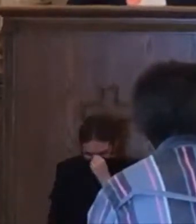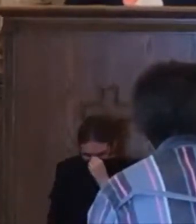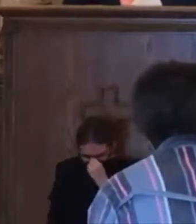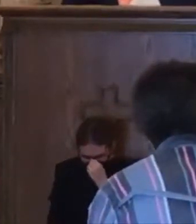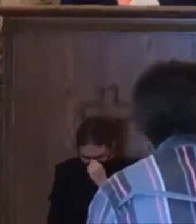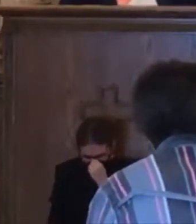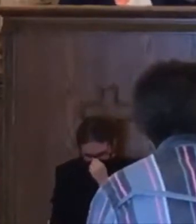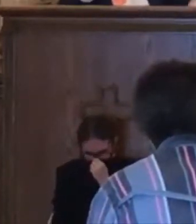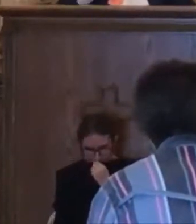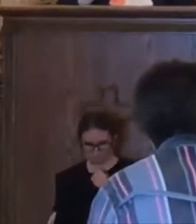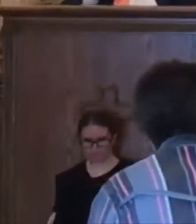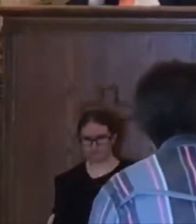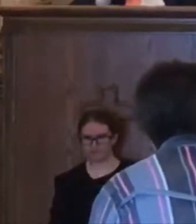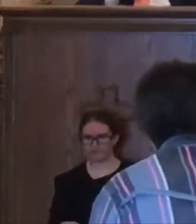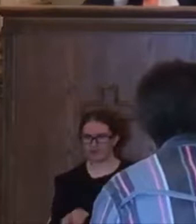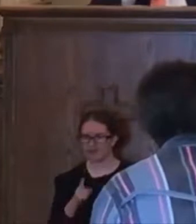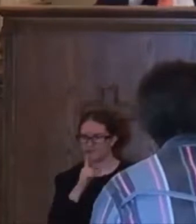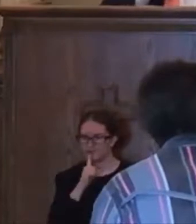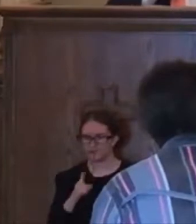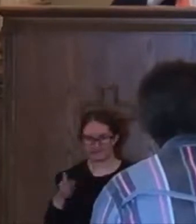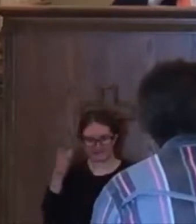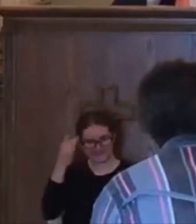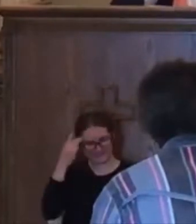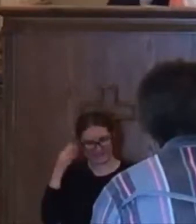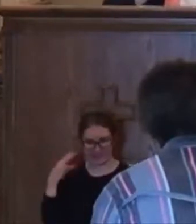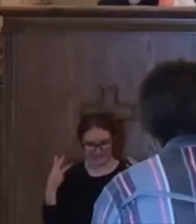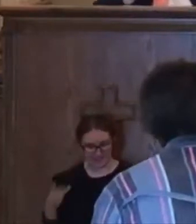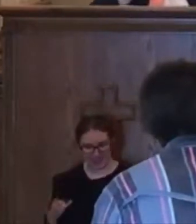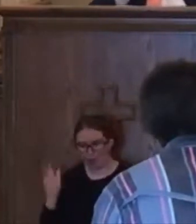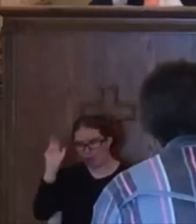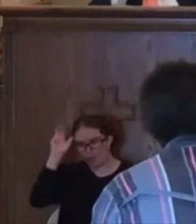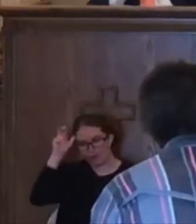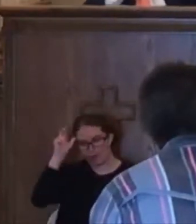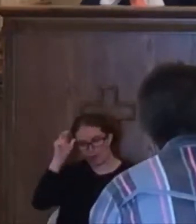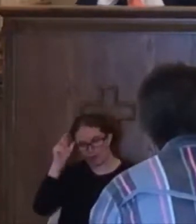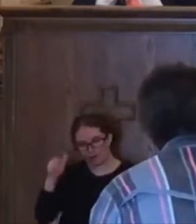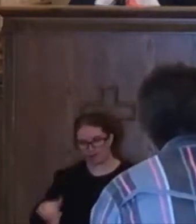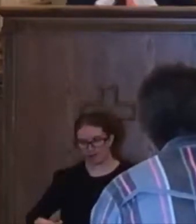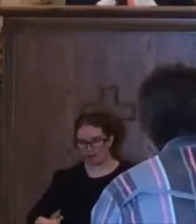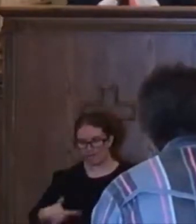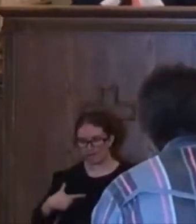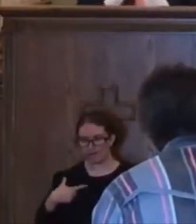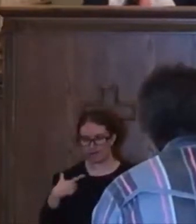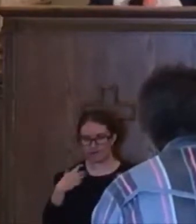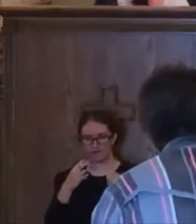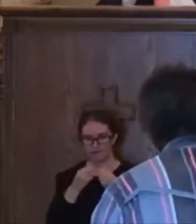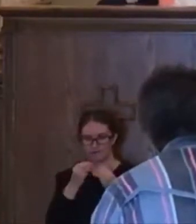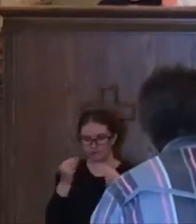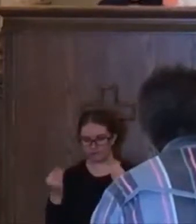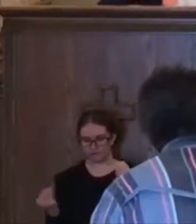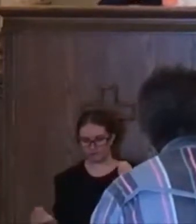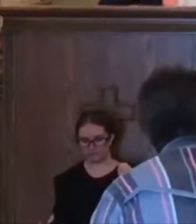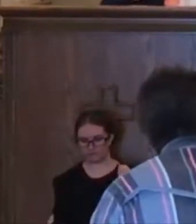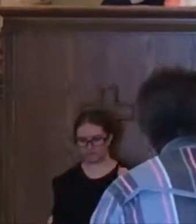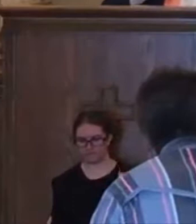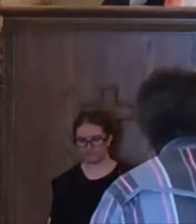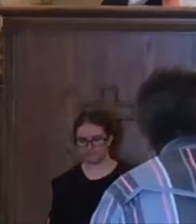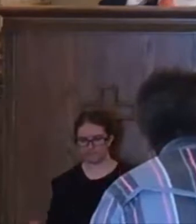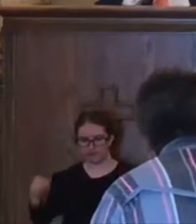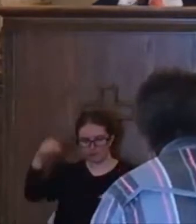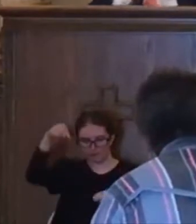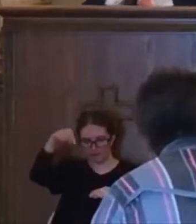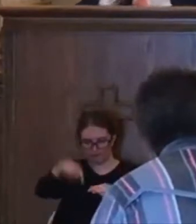Oh, I wonder if you're really sick of the devil. I wonder if you're sick of living on scraps. I wonder if you're sick of being at the